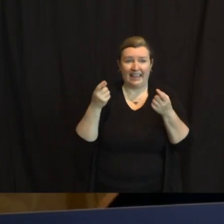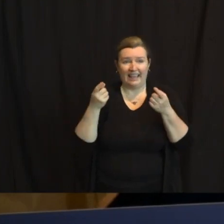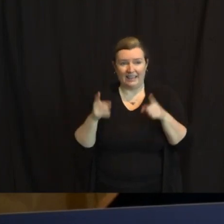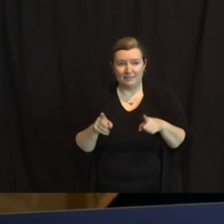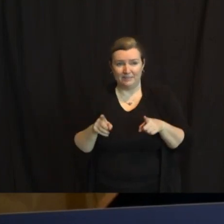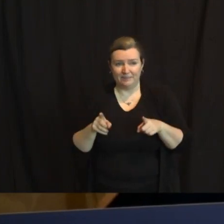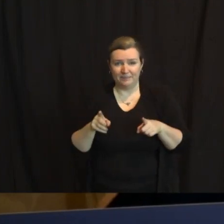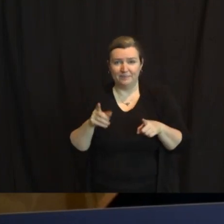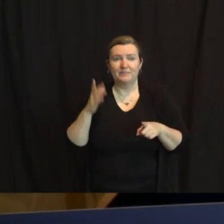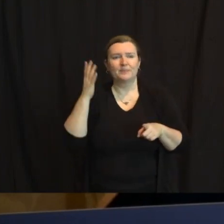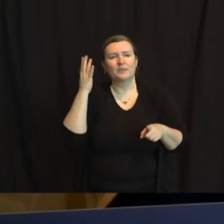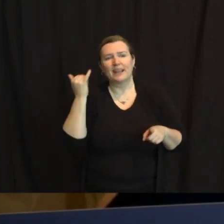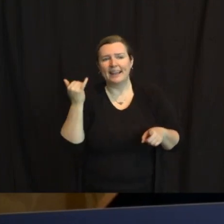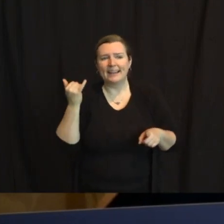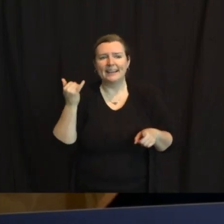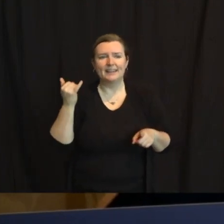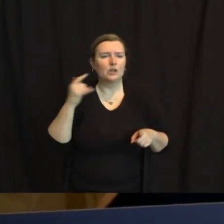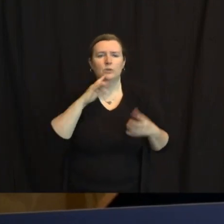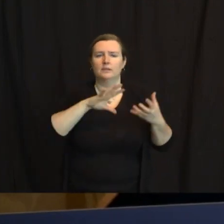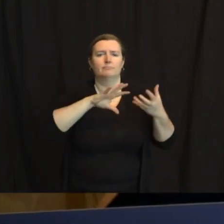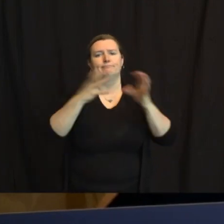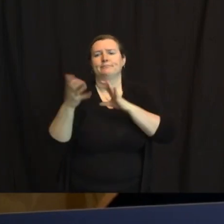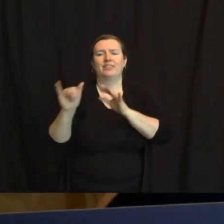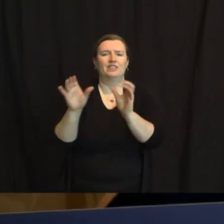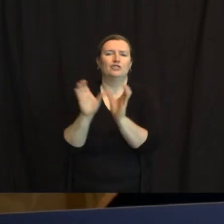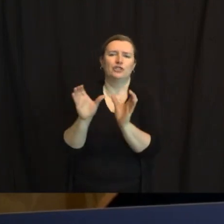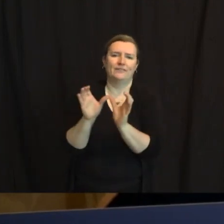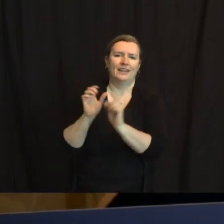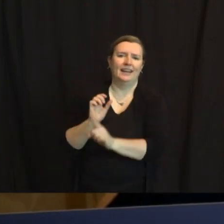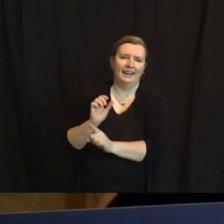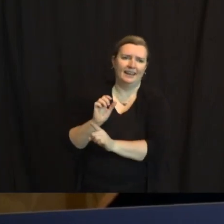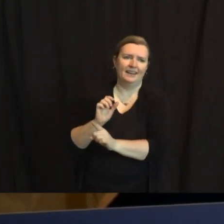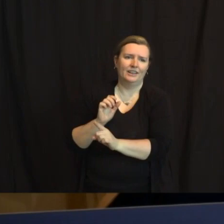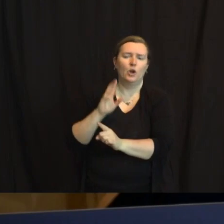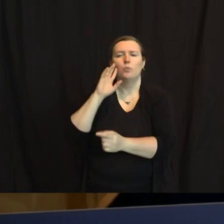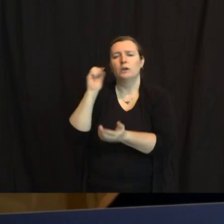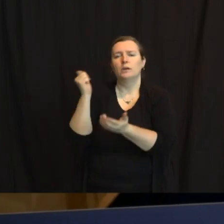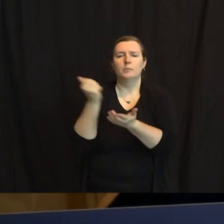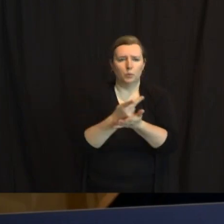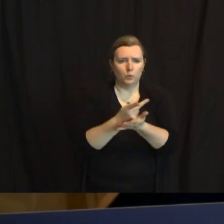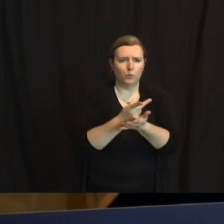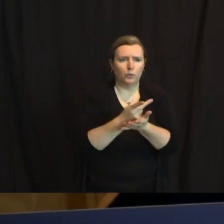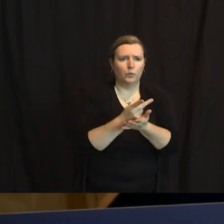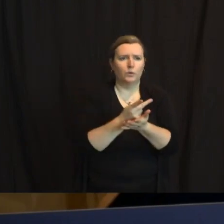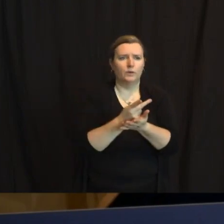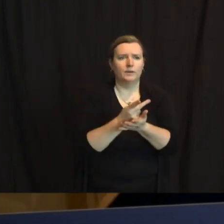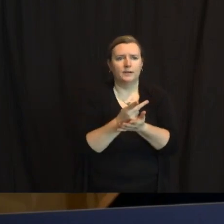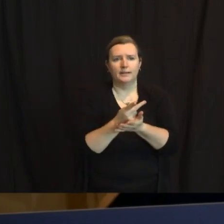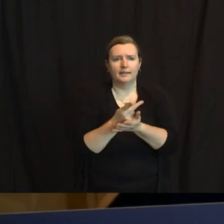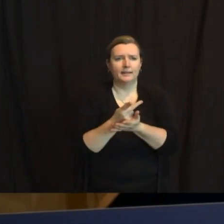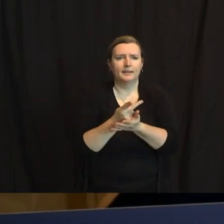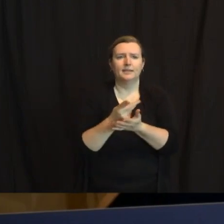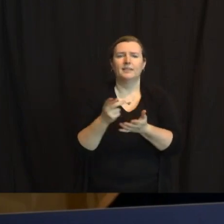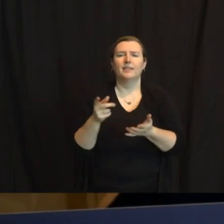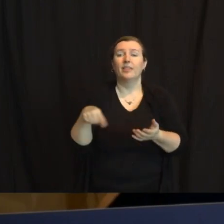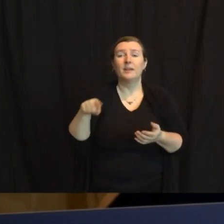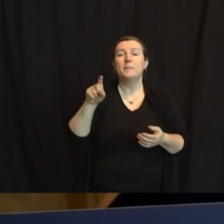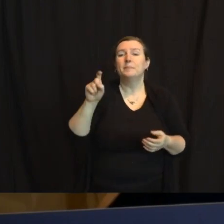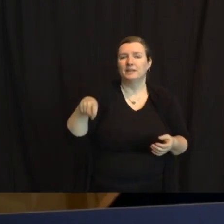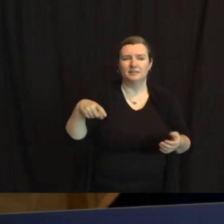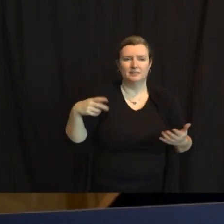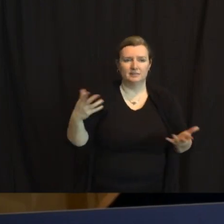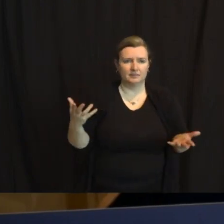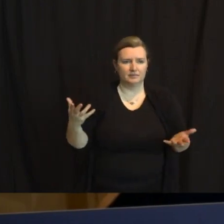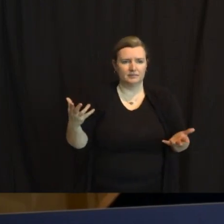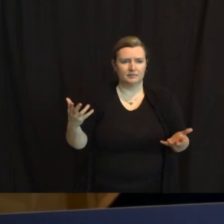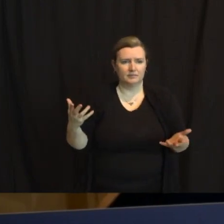because something's going wrong with the certification process. That a lot of folks don't know they need to certify. They think, oh, I got approved, now I'm